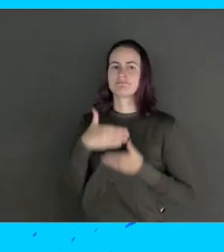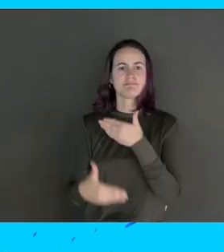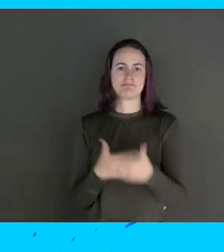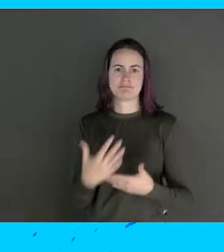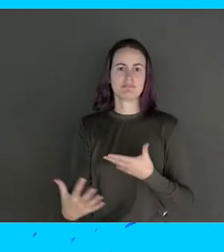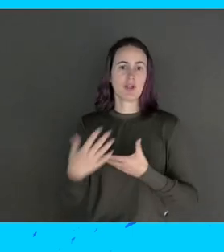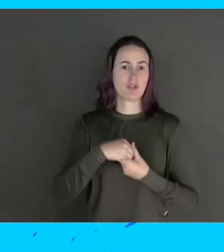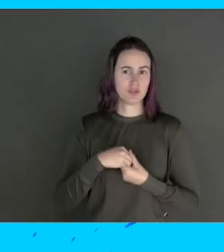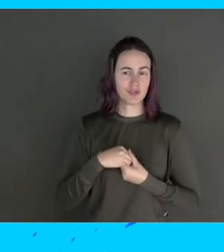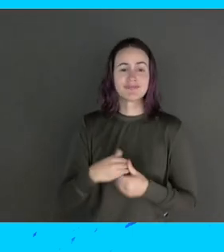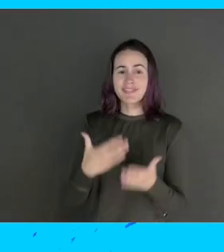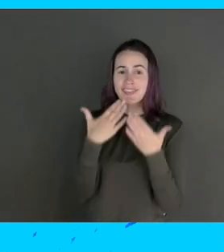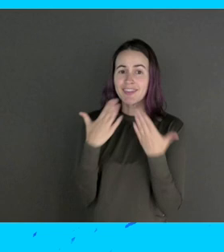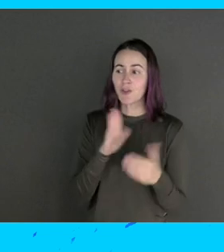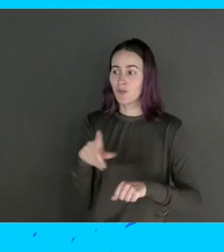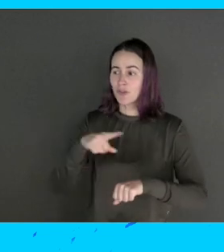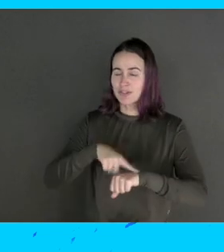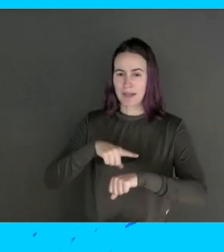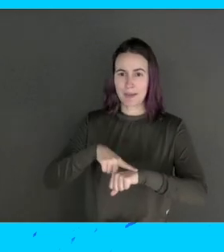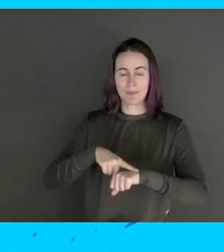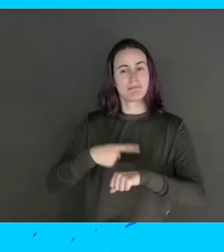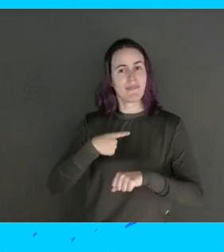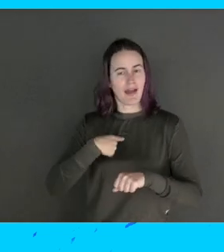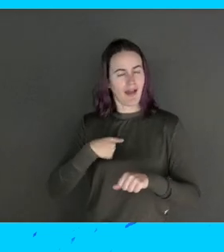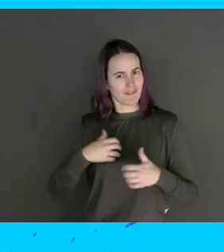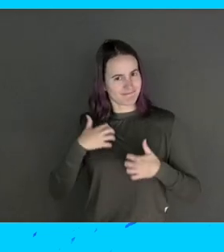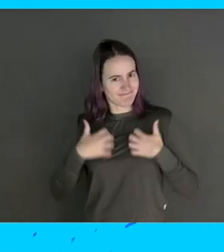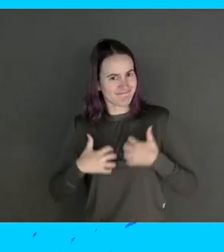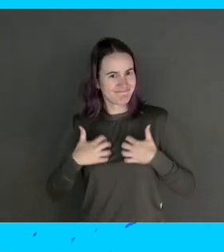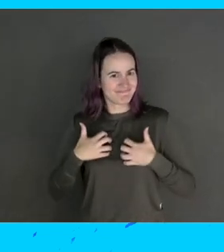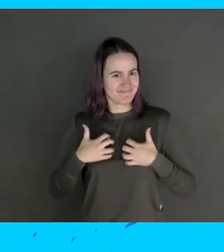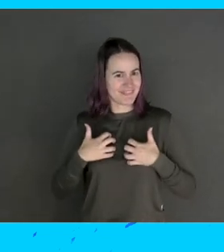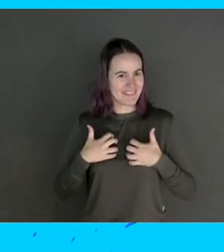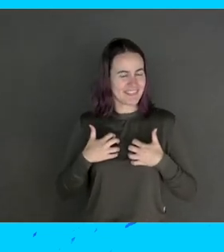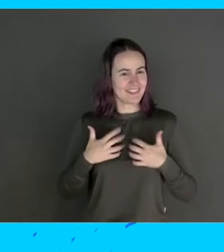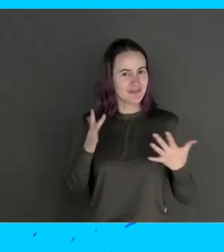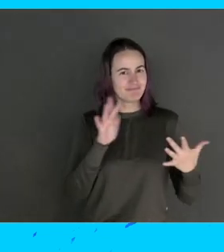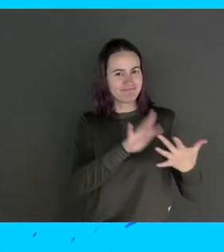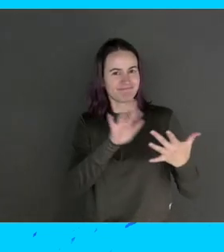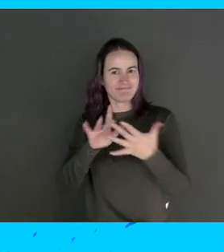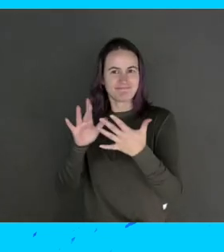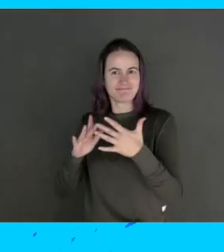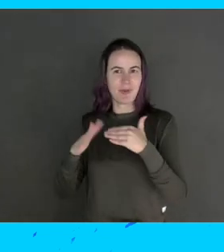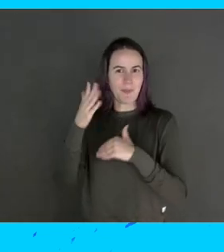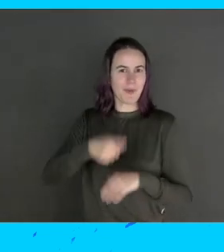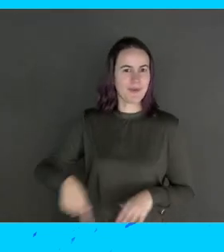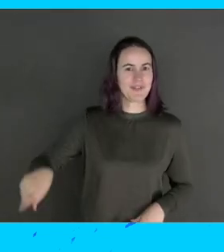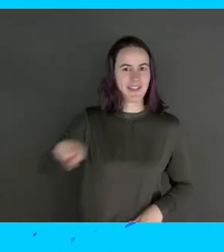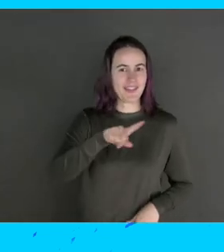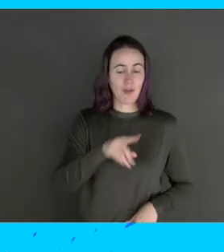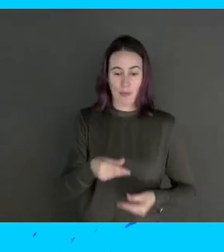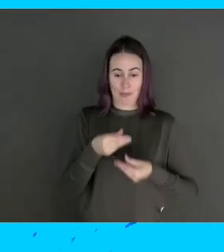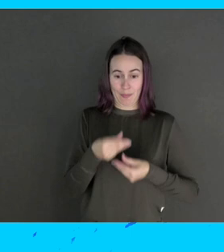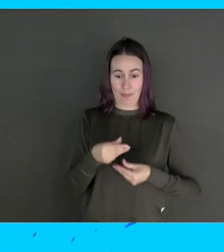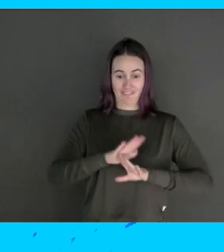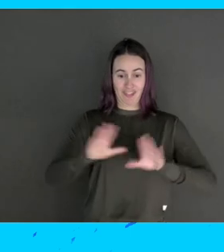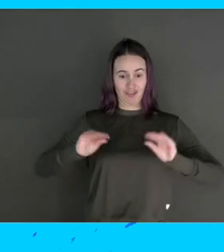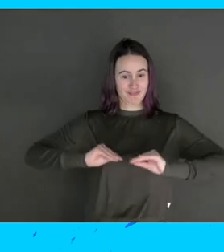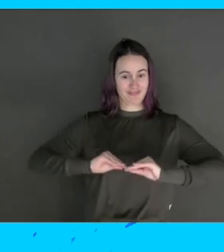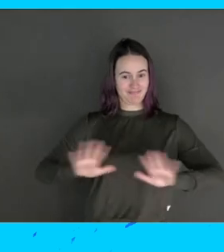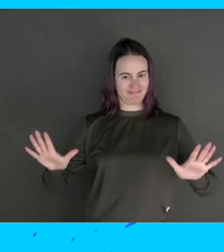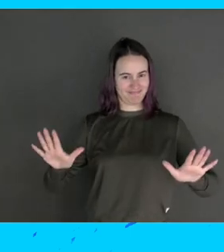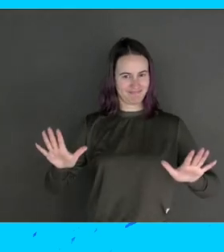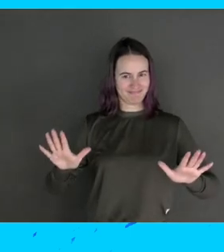you so much for your time, and I look forward to connecting with you all at a later date once the Insights for Action brief is ready to be shared.